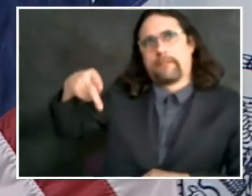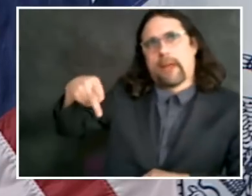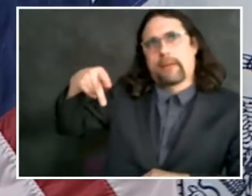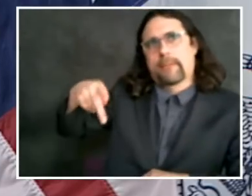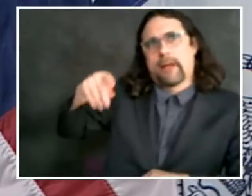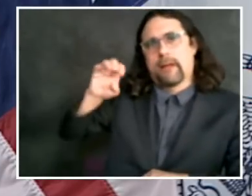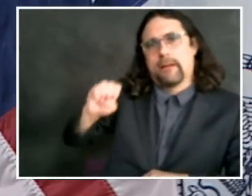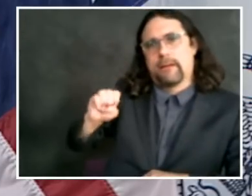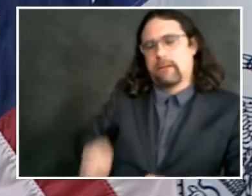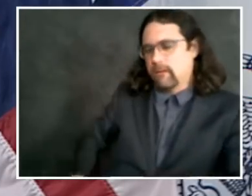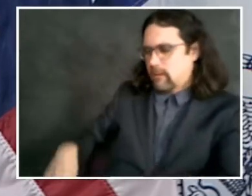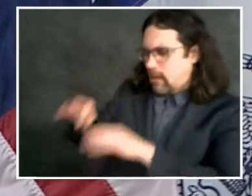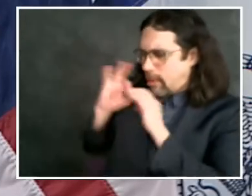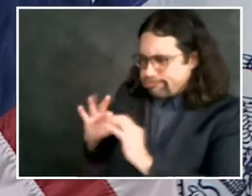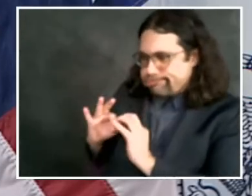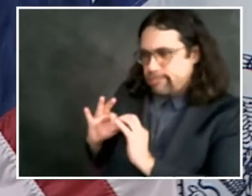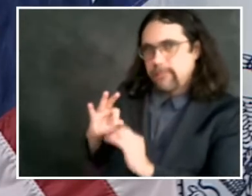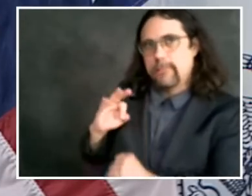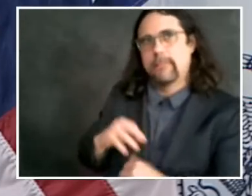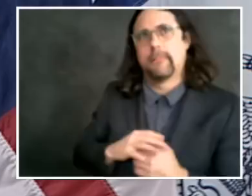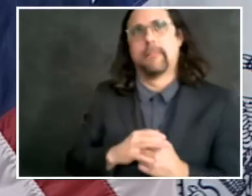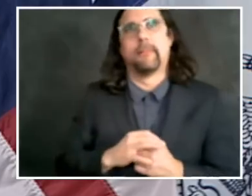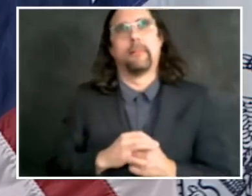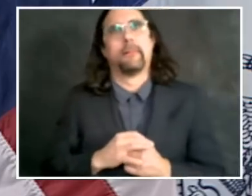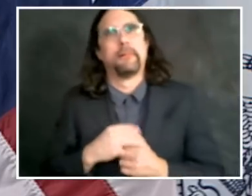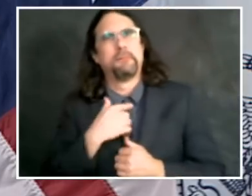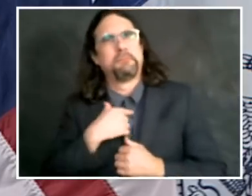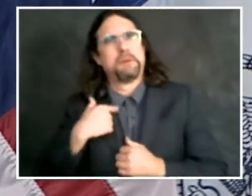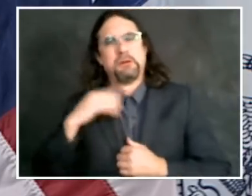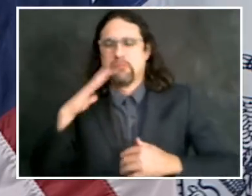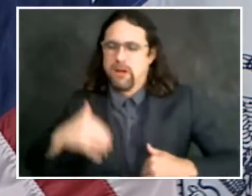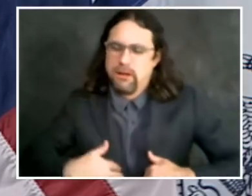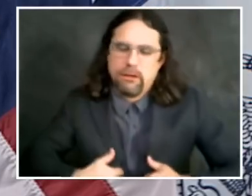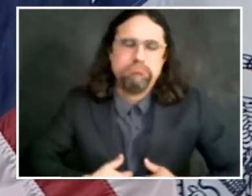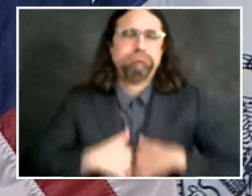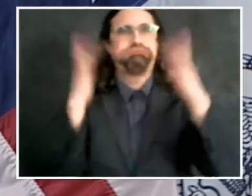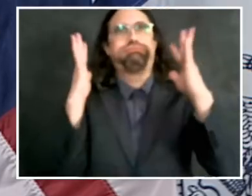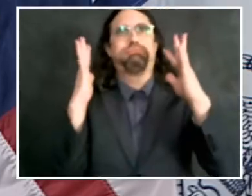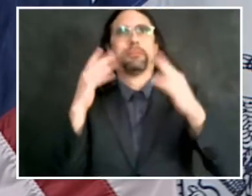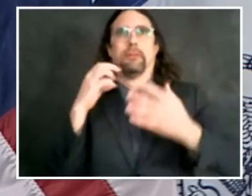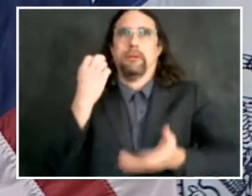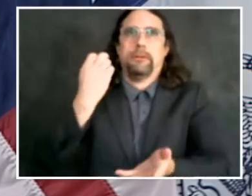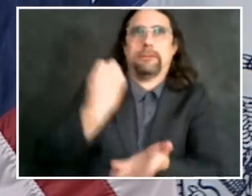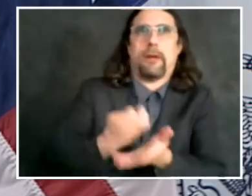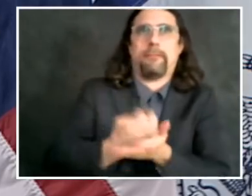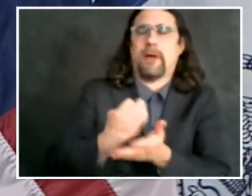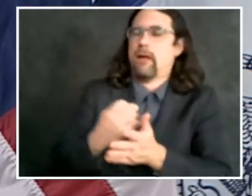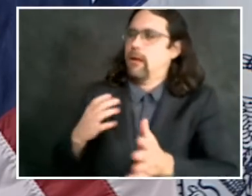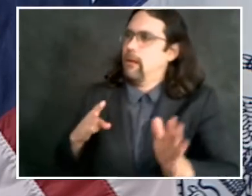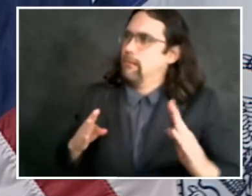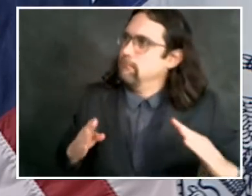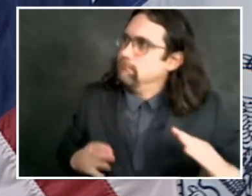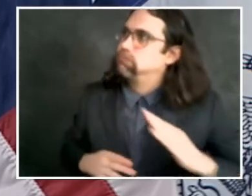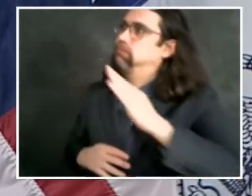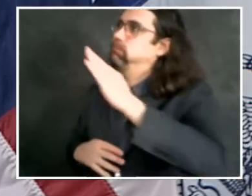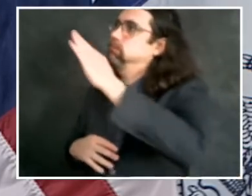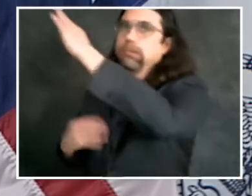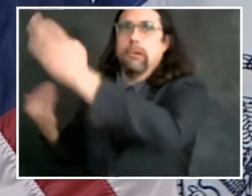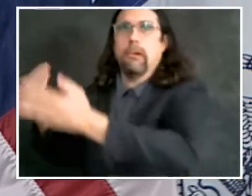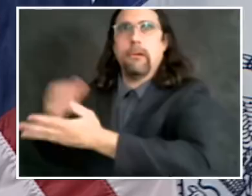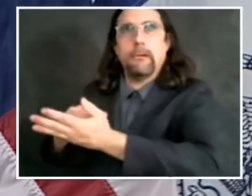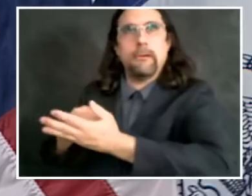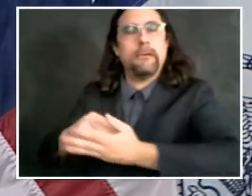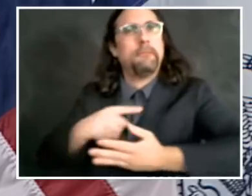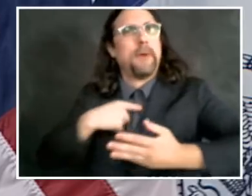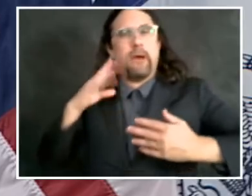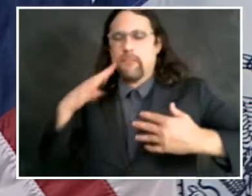restart this city, and we will find a way to recover, and we actually will find a way to come back in many ways stronger and fairer